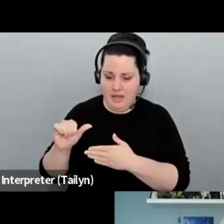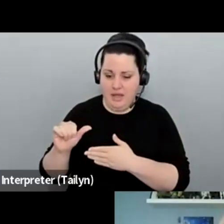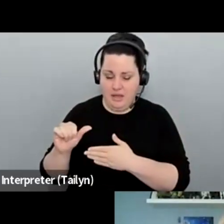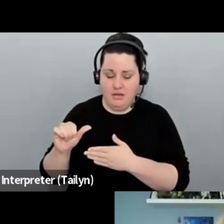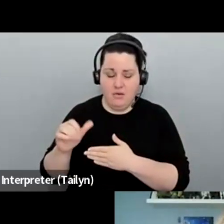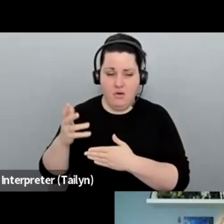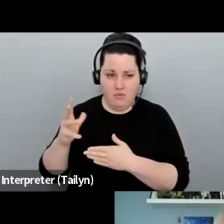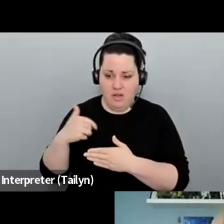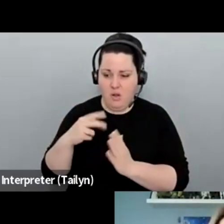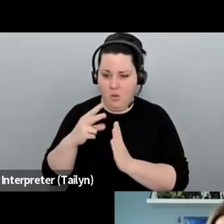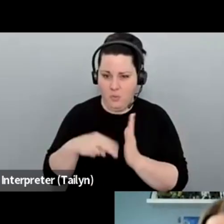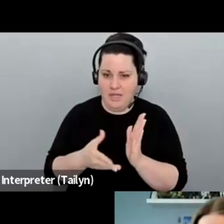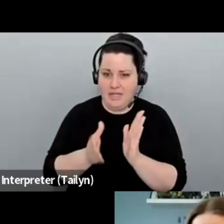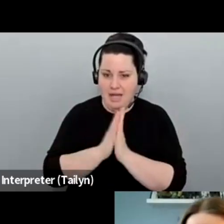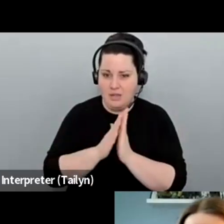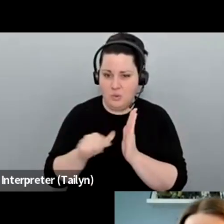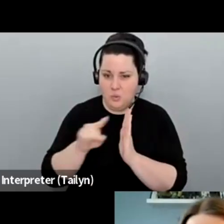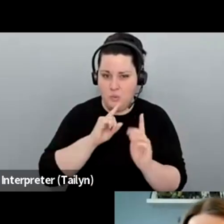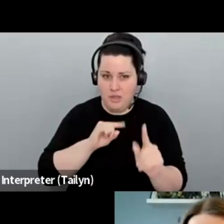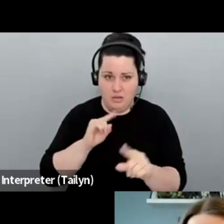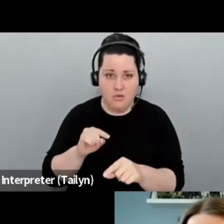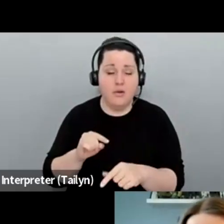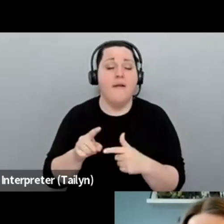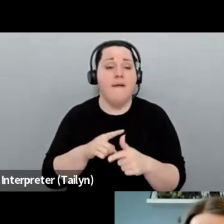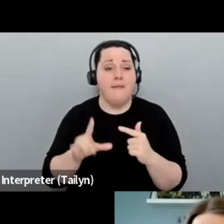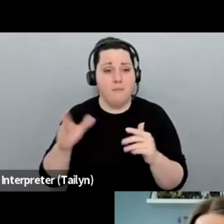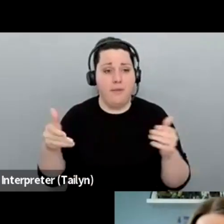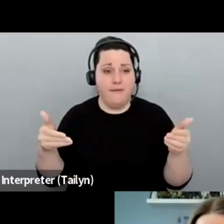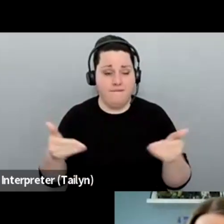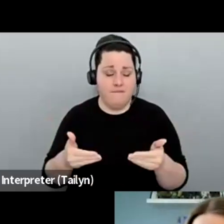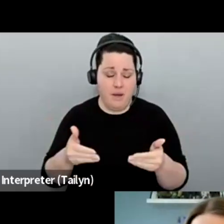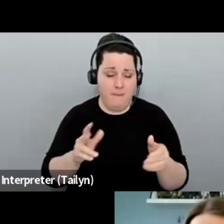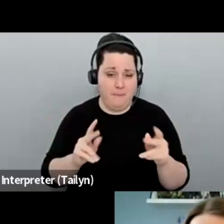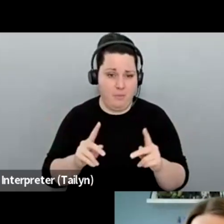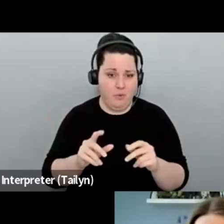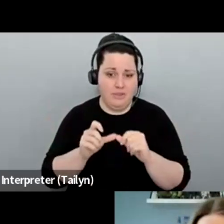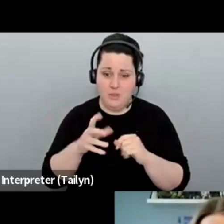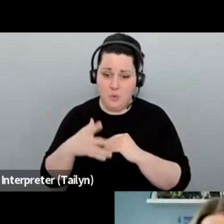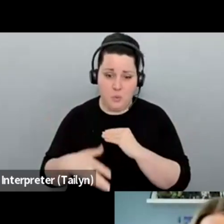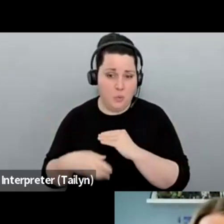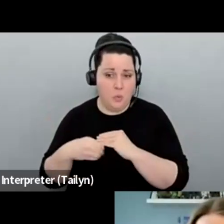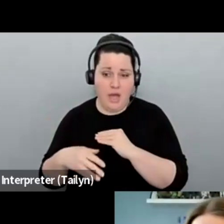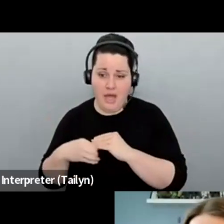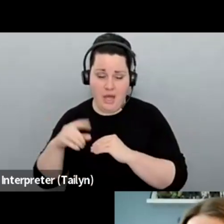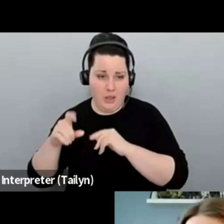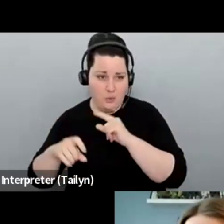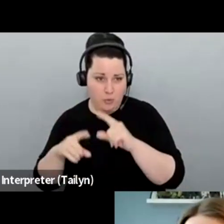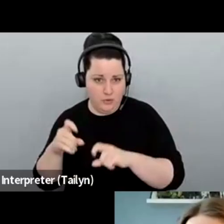I'll read and ask you, the panelists, to answer, and then invite attendees to continue to add questions to the